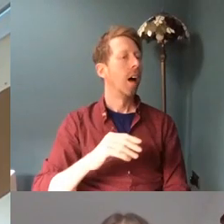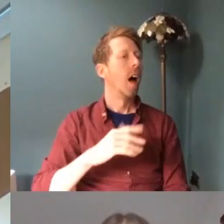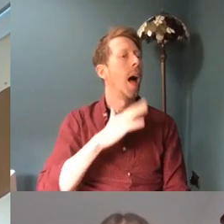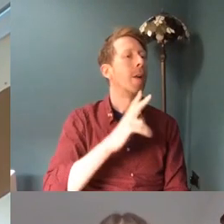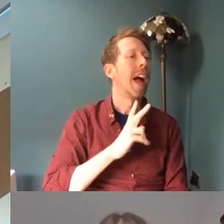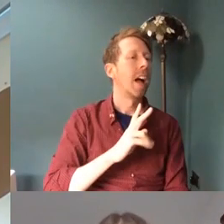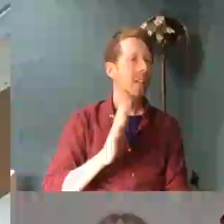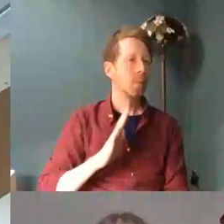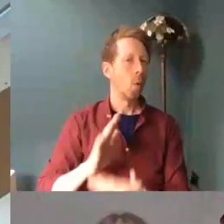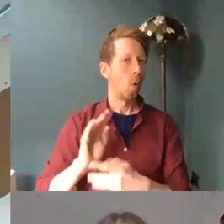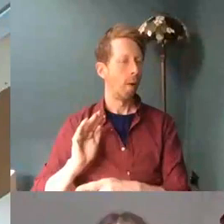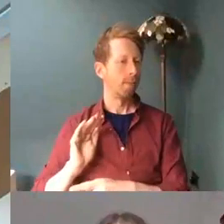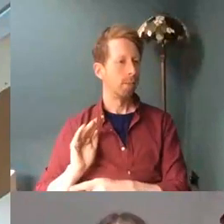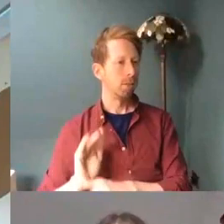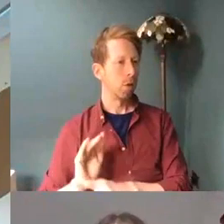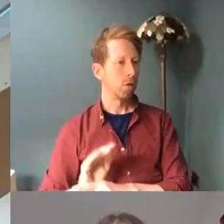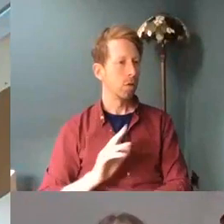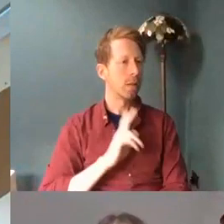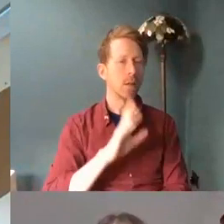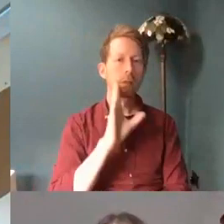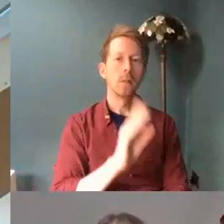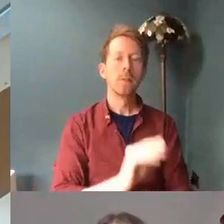my slides with you.